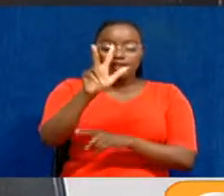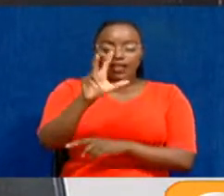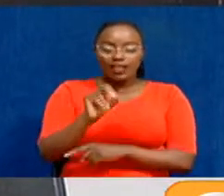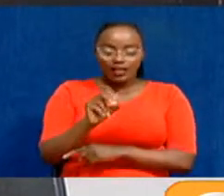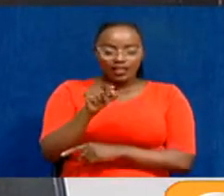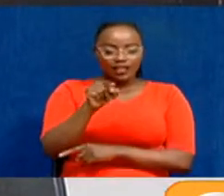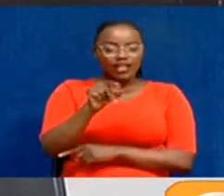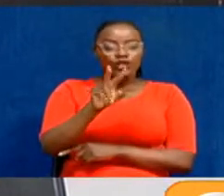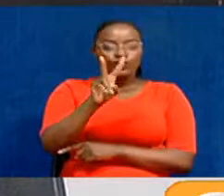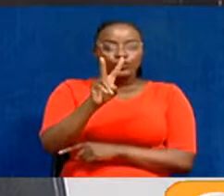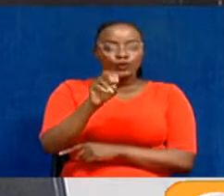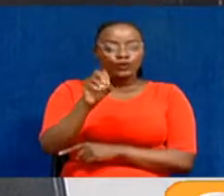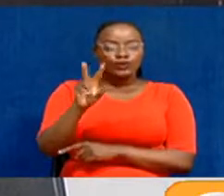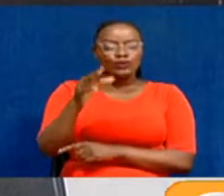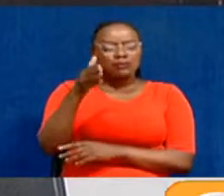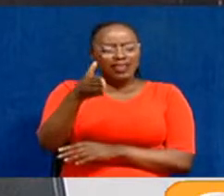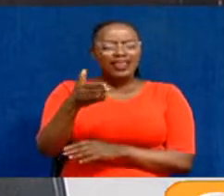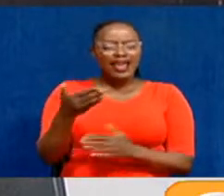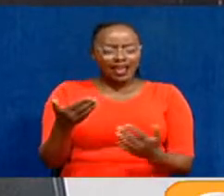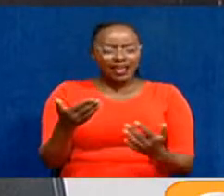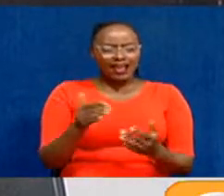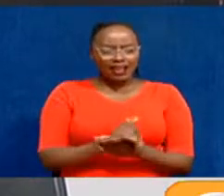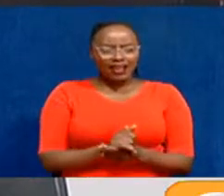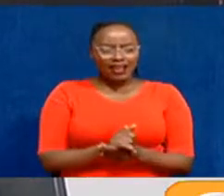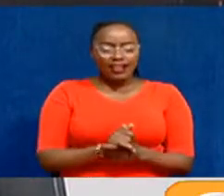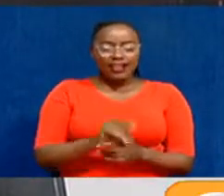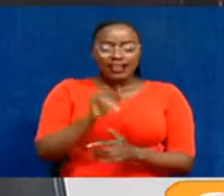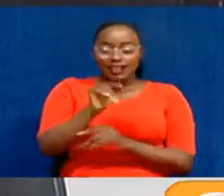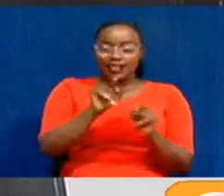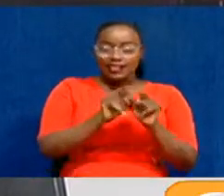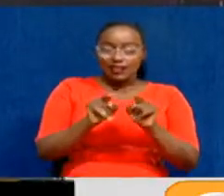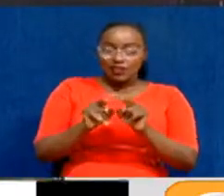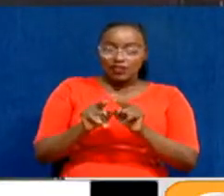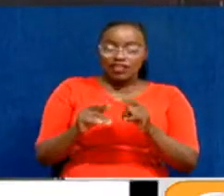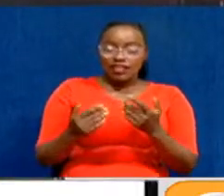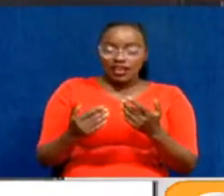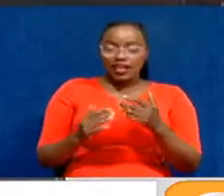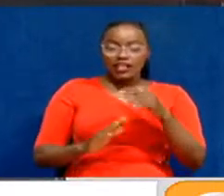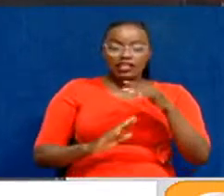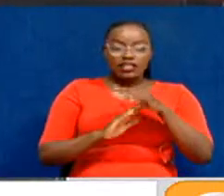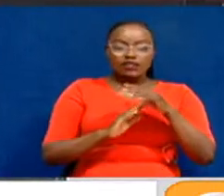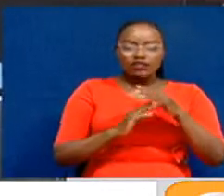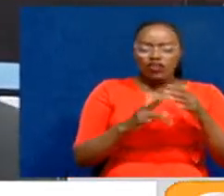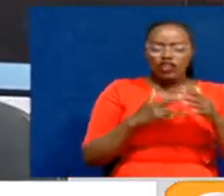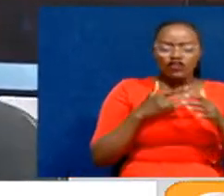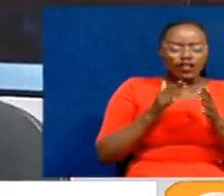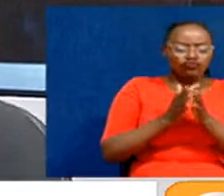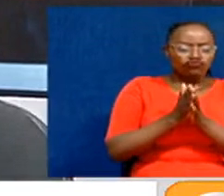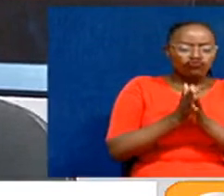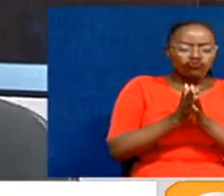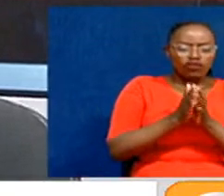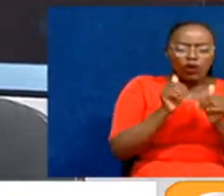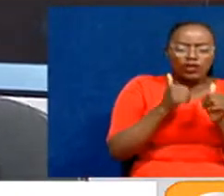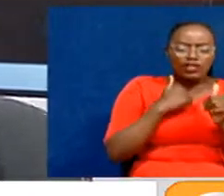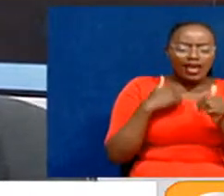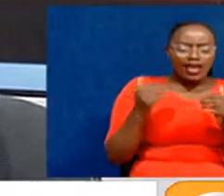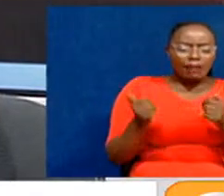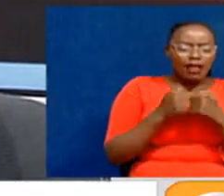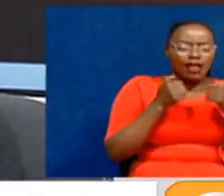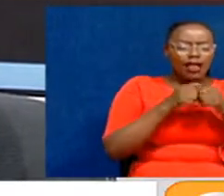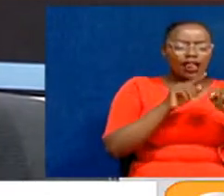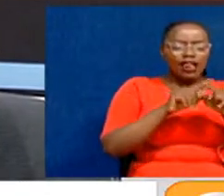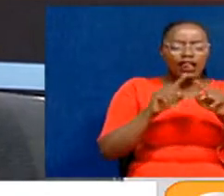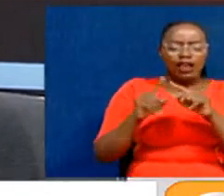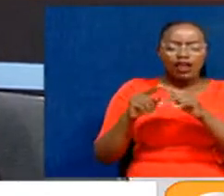moment. I was there, and this was really the peak of the ecstasy that had been sweeping through the